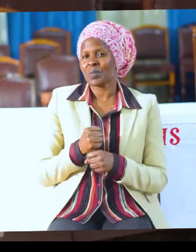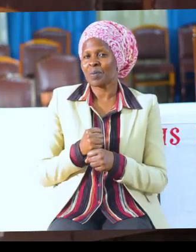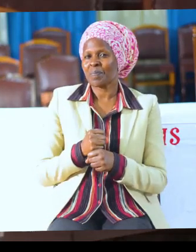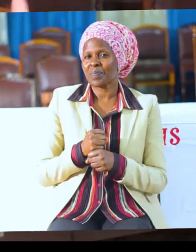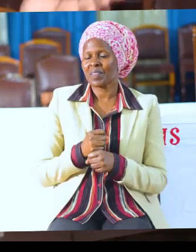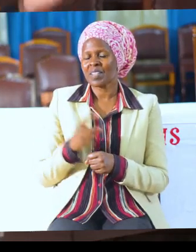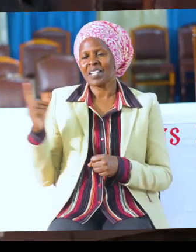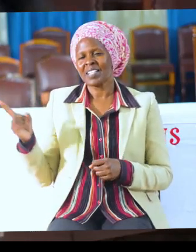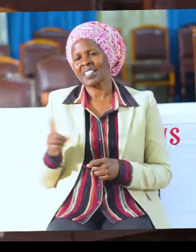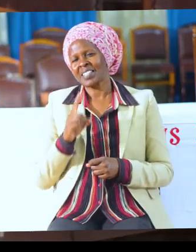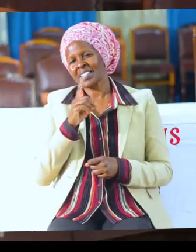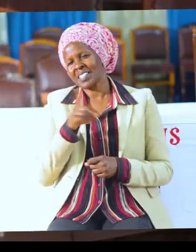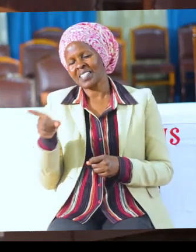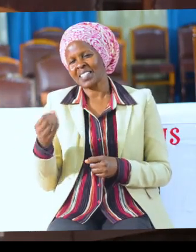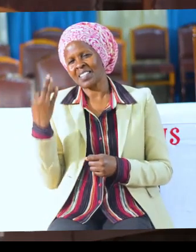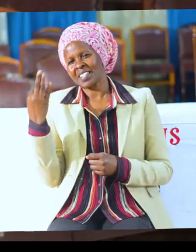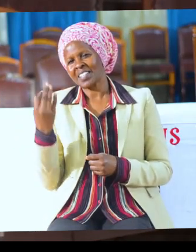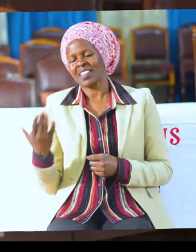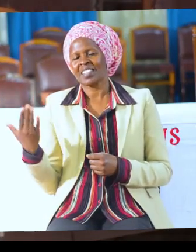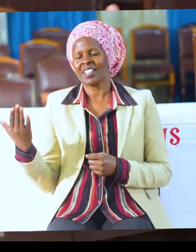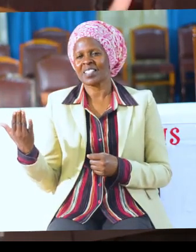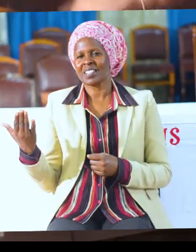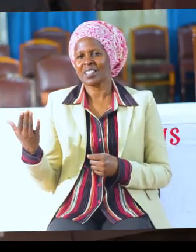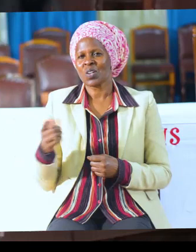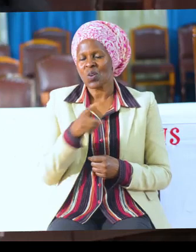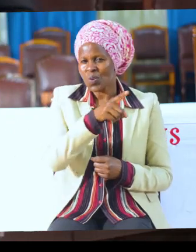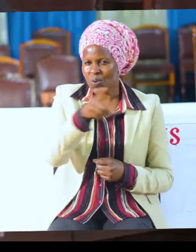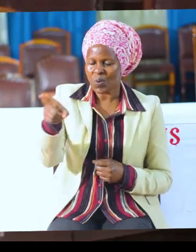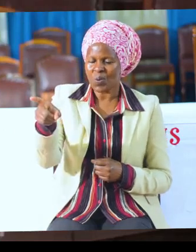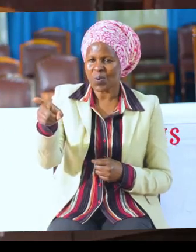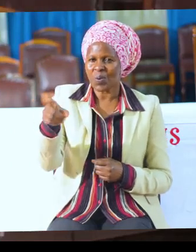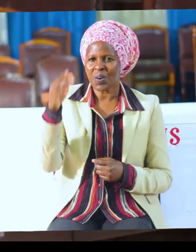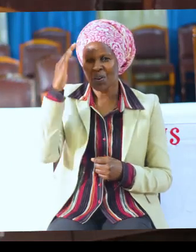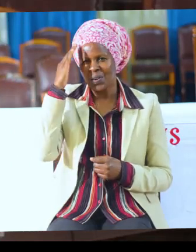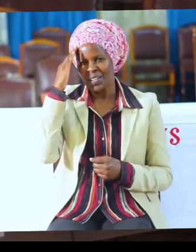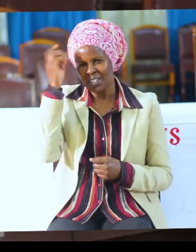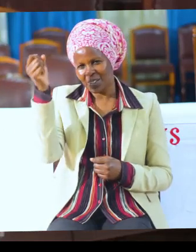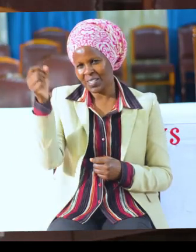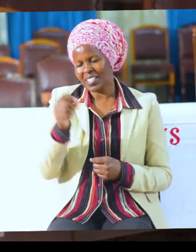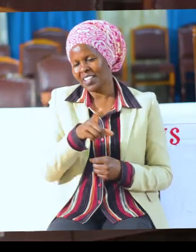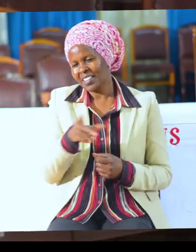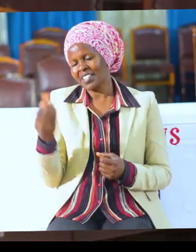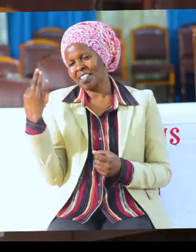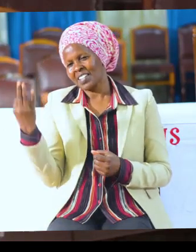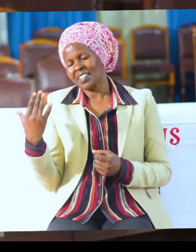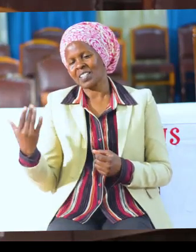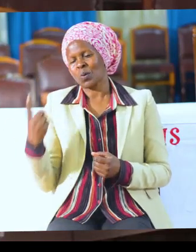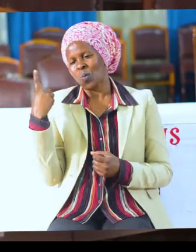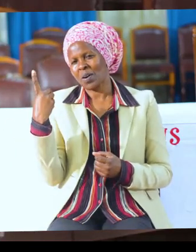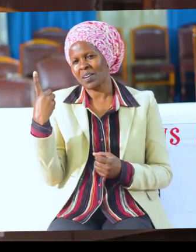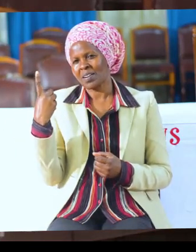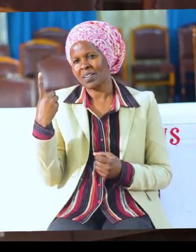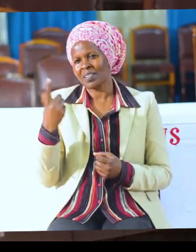And I want to identify myself with these three things. I want also you to identify yourself with these three things. And